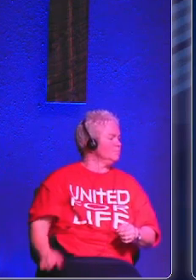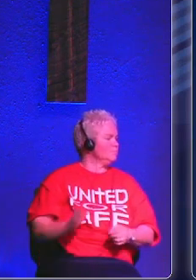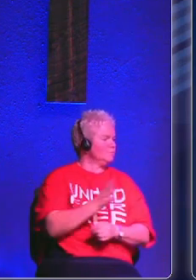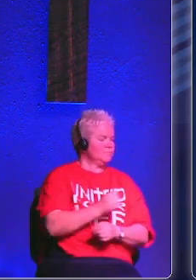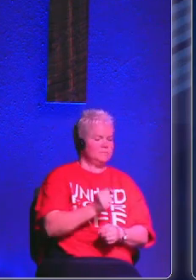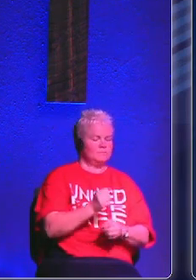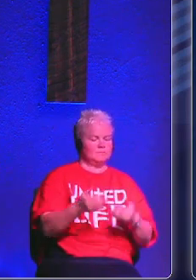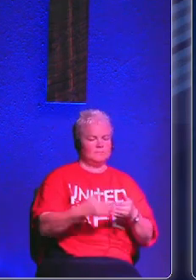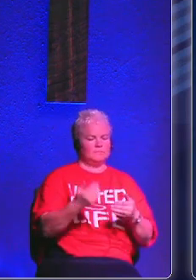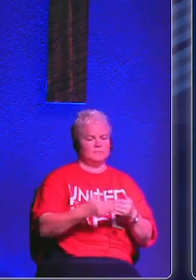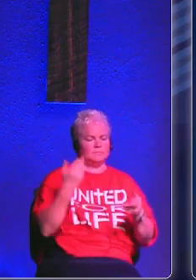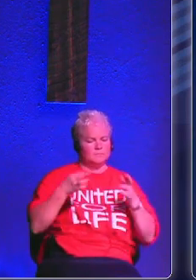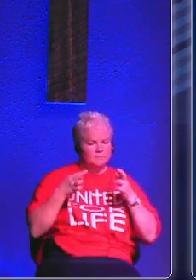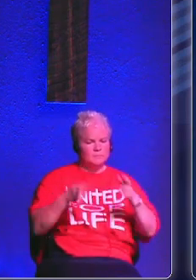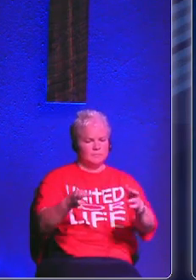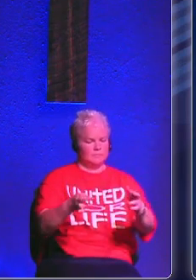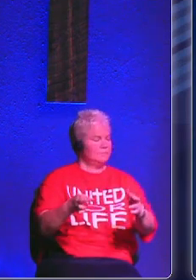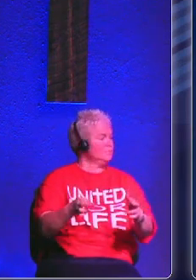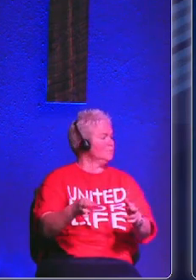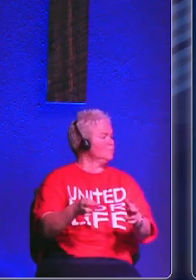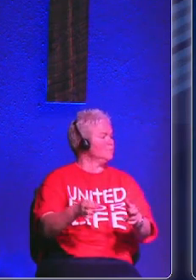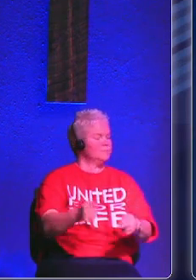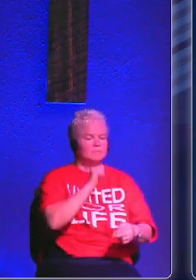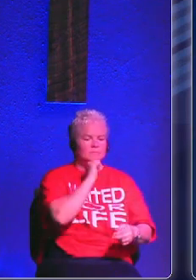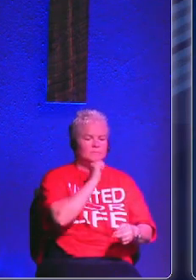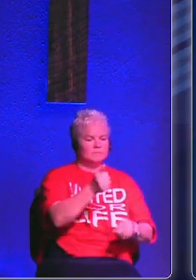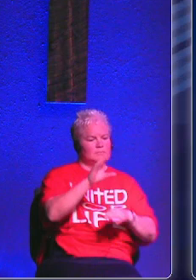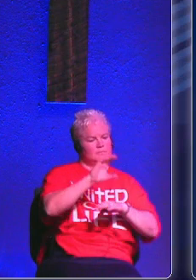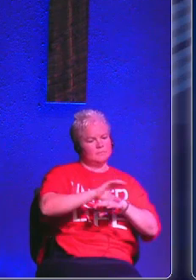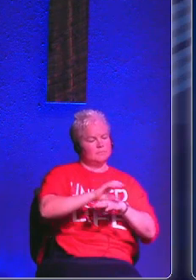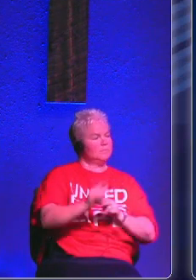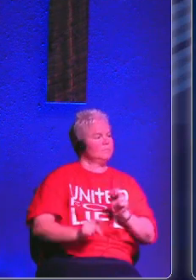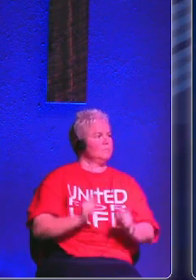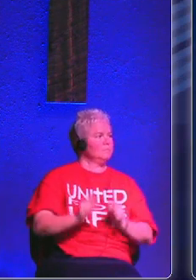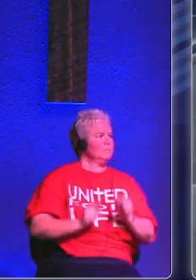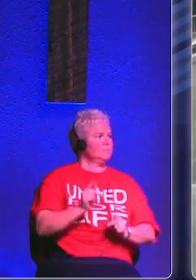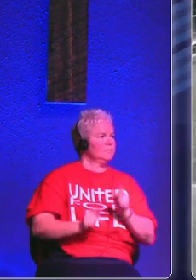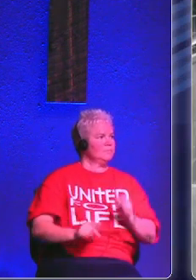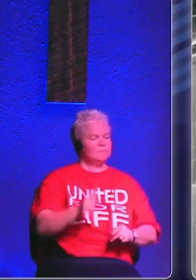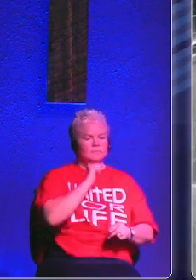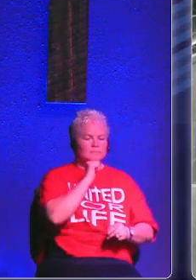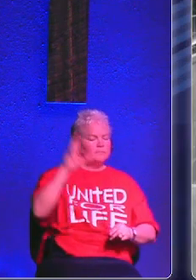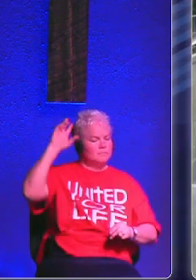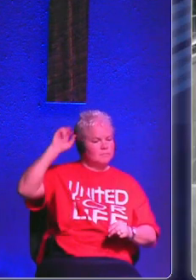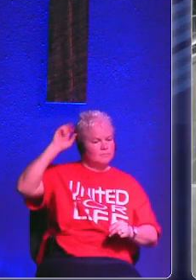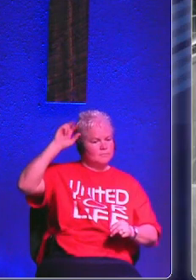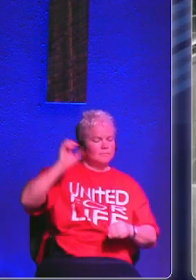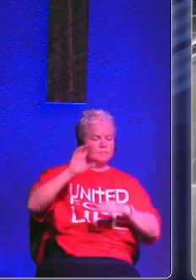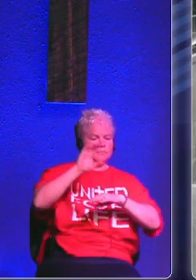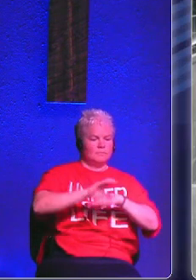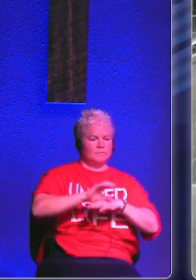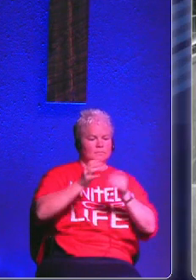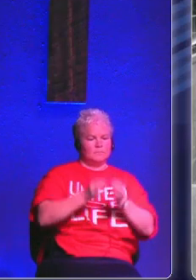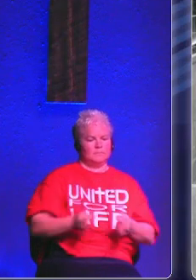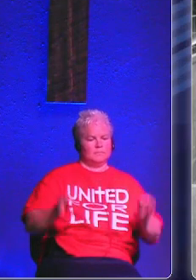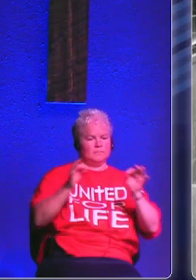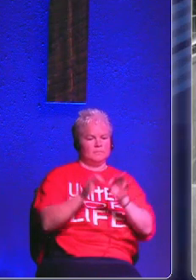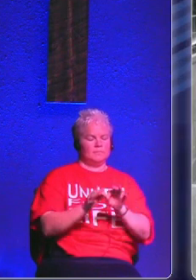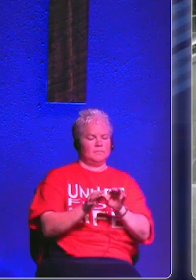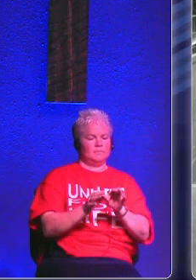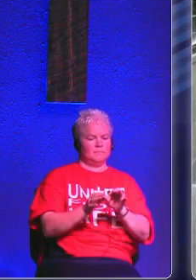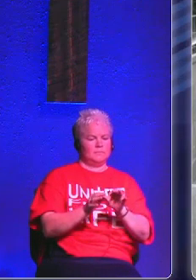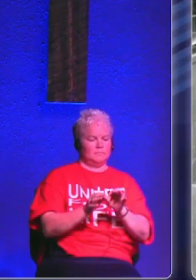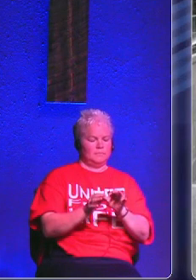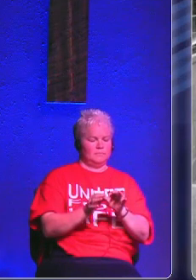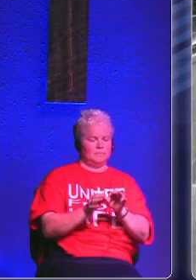And it's taking the easy road. Unchurched people can't understand why church can be so valuable because they